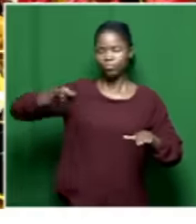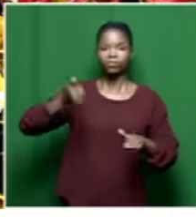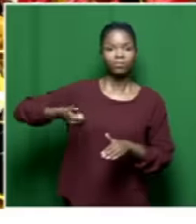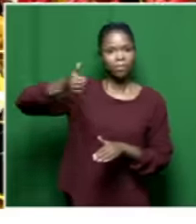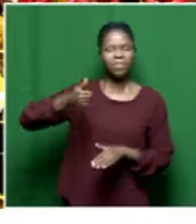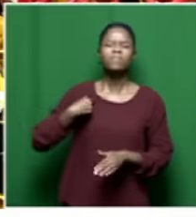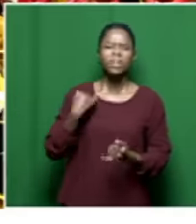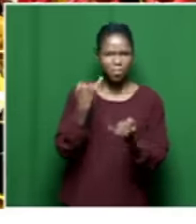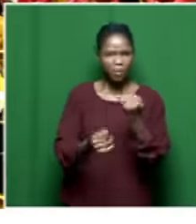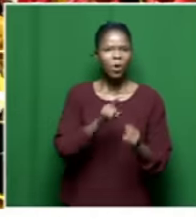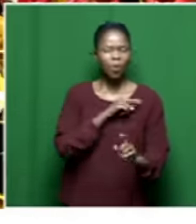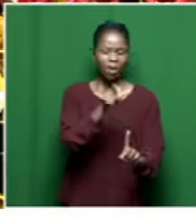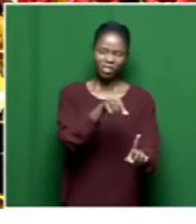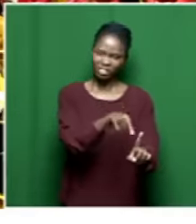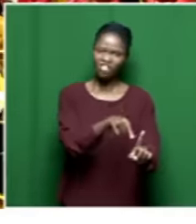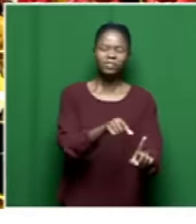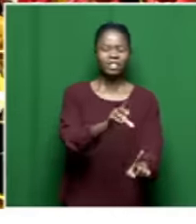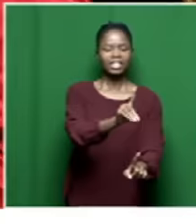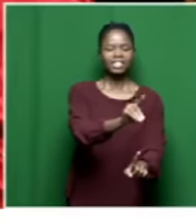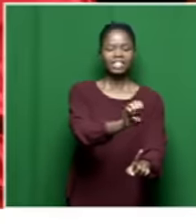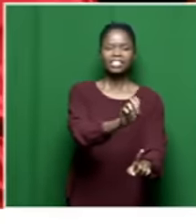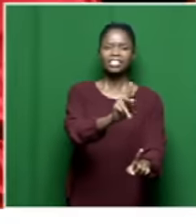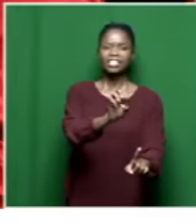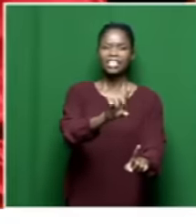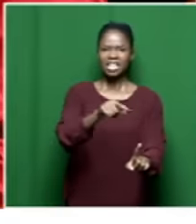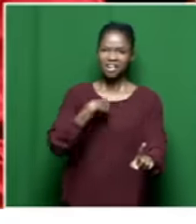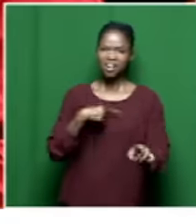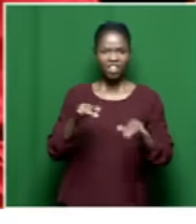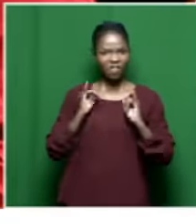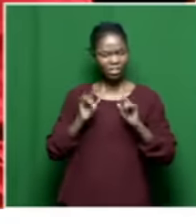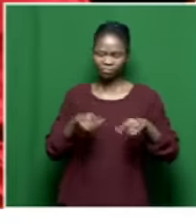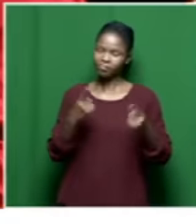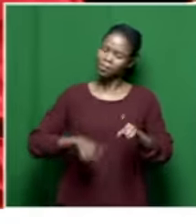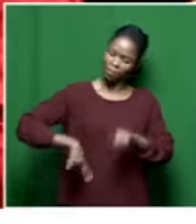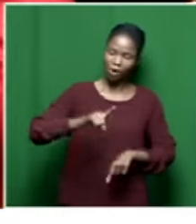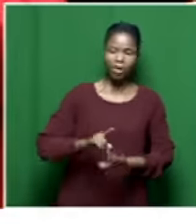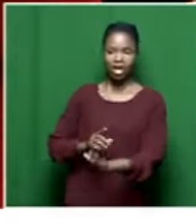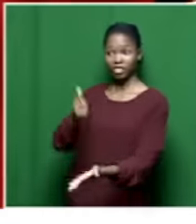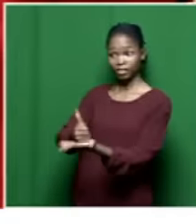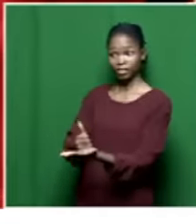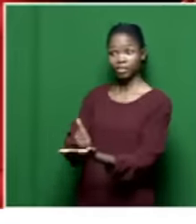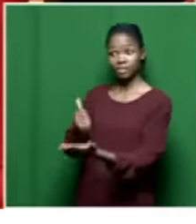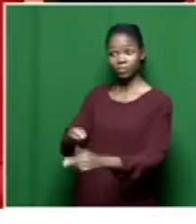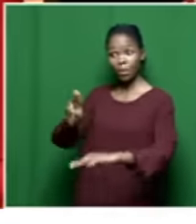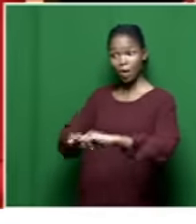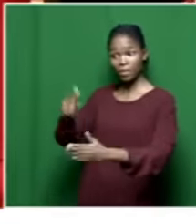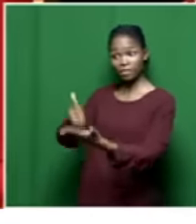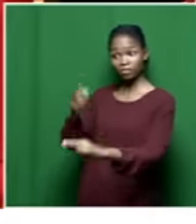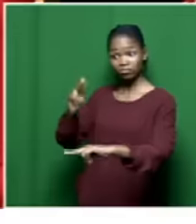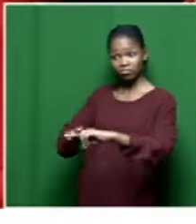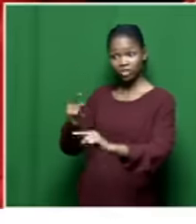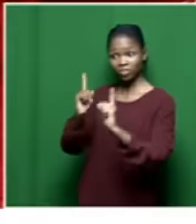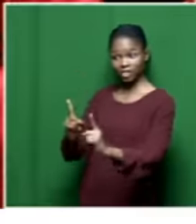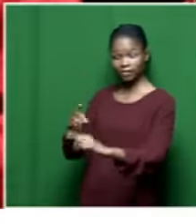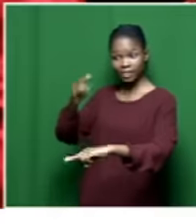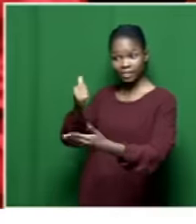you made a mistake by inviting the clerk. So the clerk must go. Like you've been making mistakes. Please take your seat. We have not made any. Can you